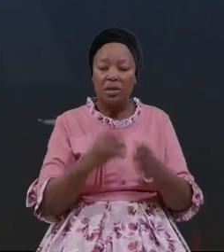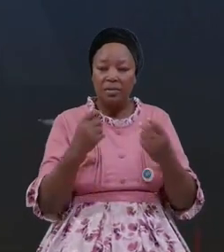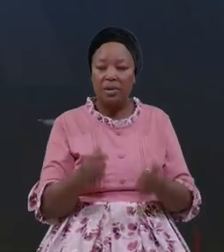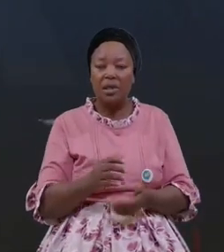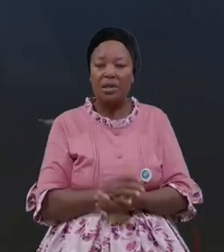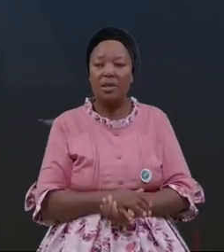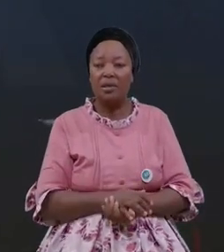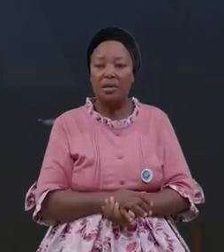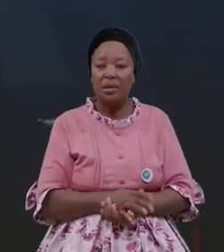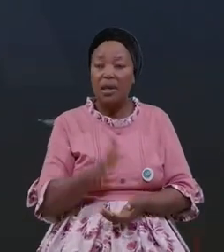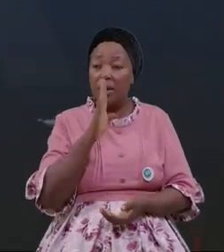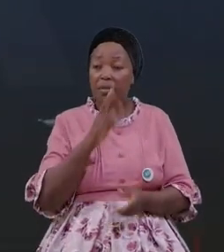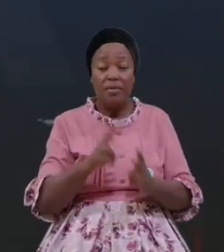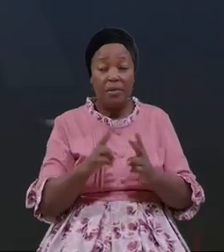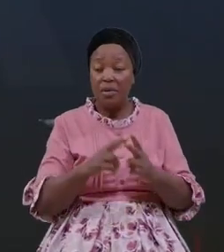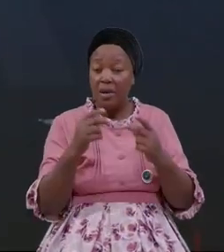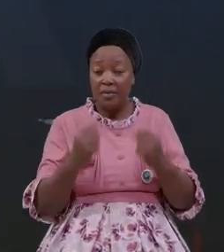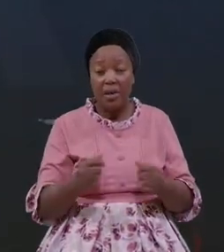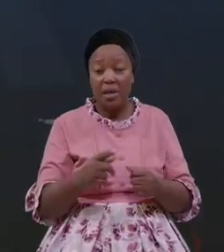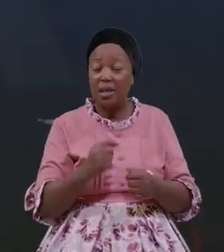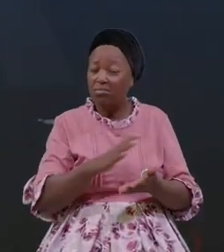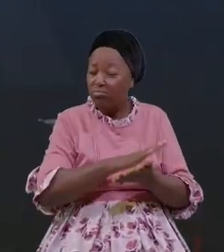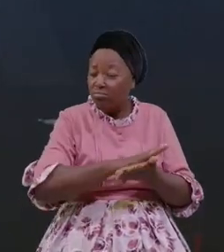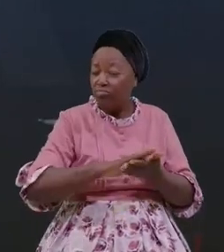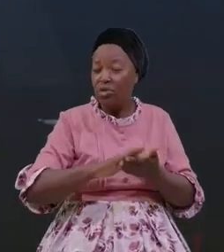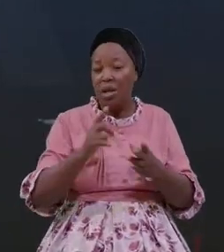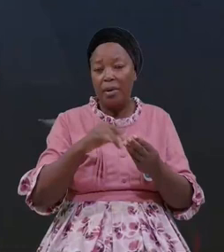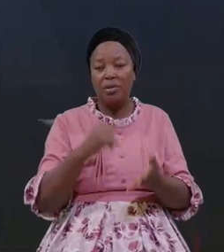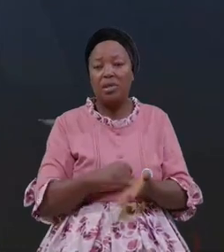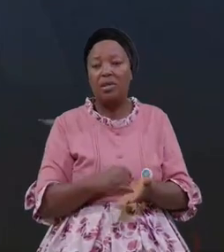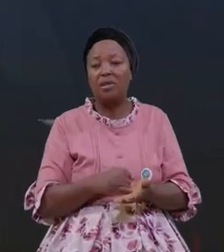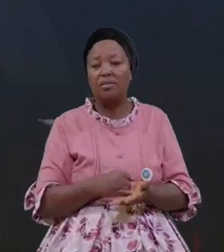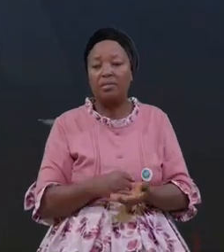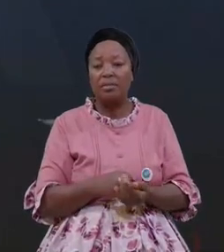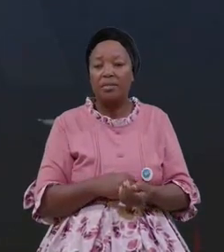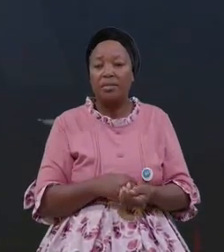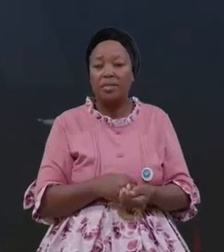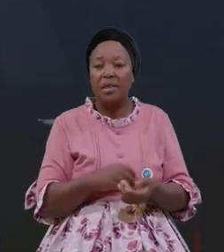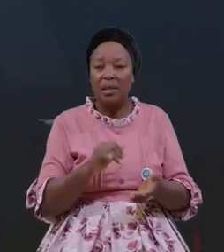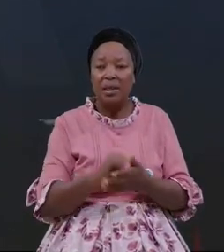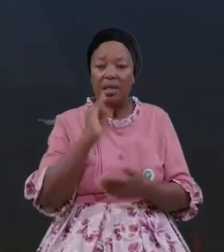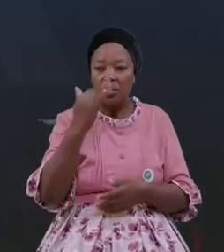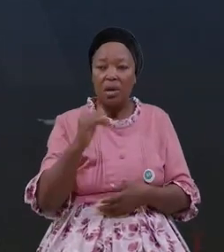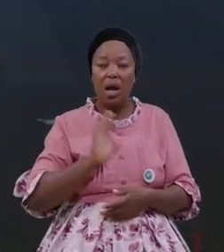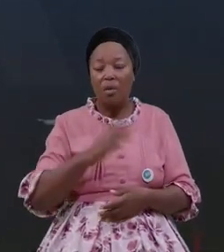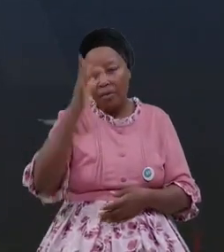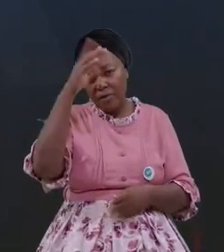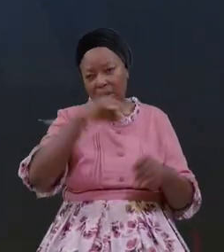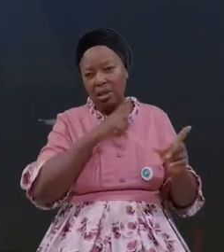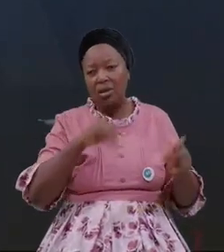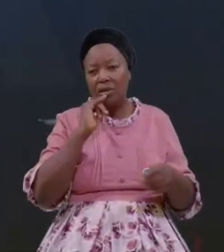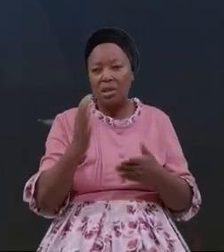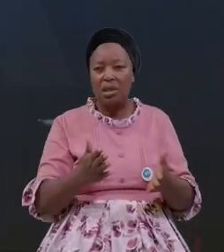F be be meticulous be attentive that's why the pastor is here inukare nothing